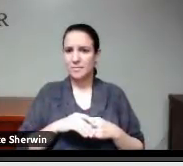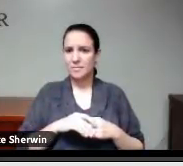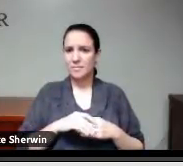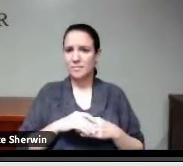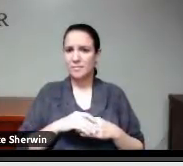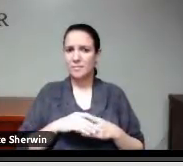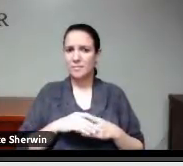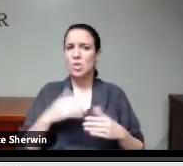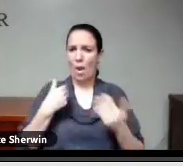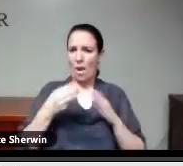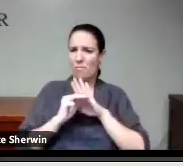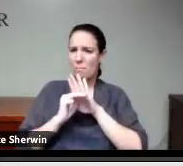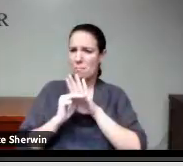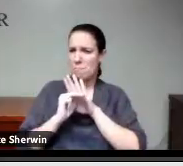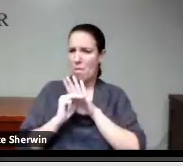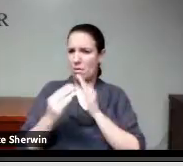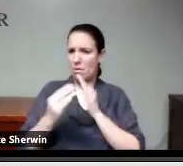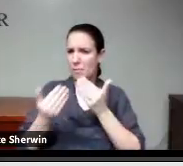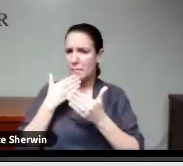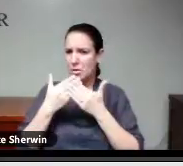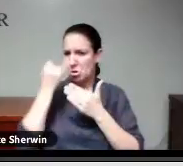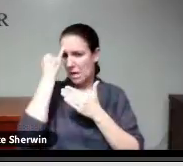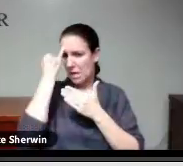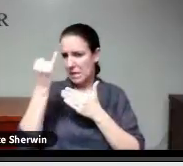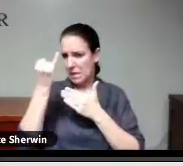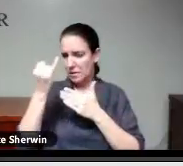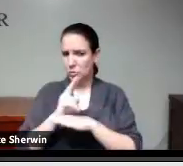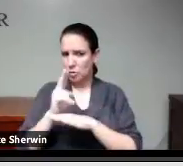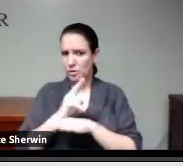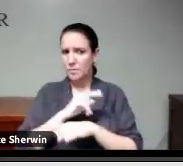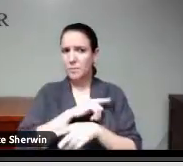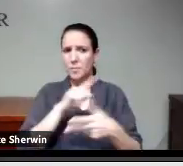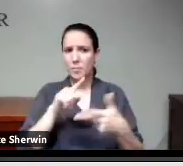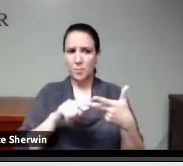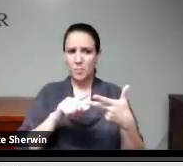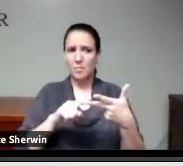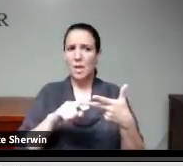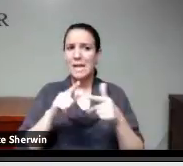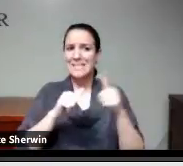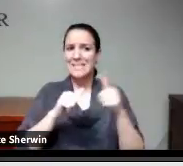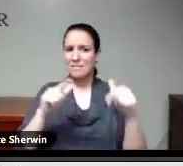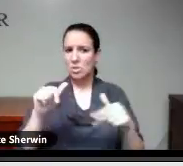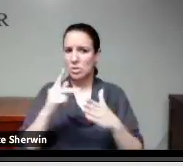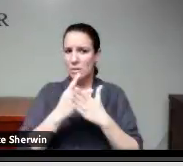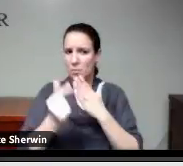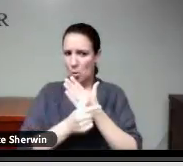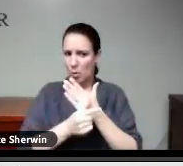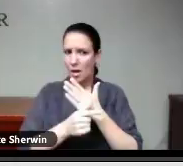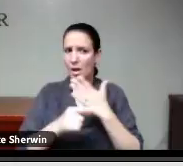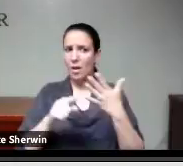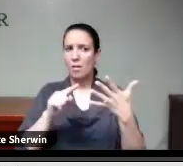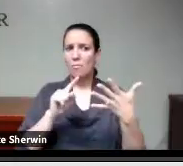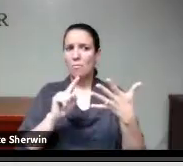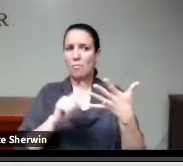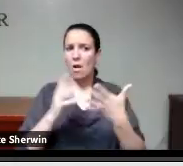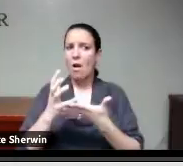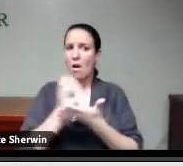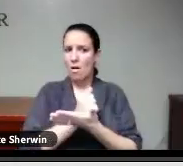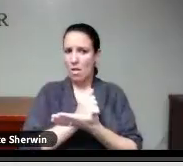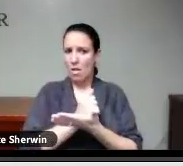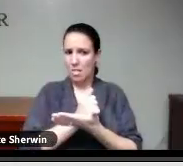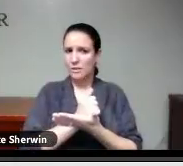that might be useful for us to think about there. Diversity programs and services, collection development practices,